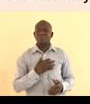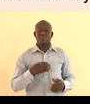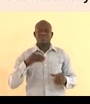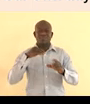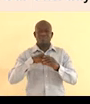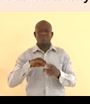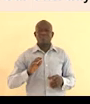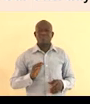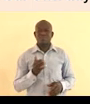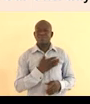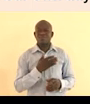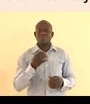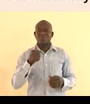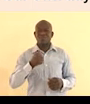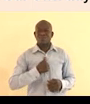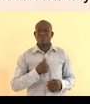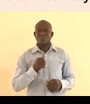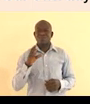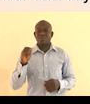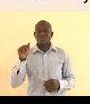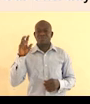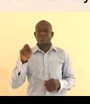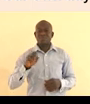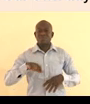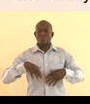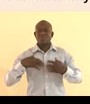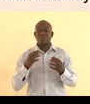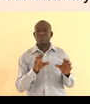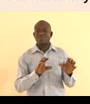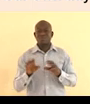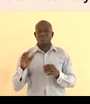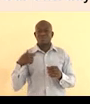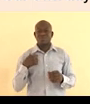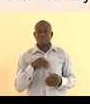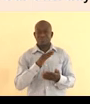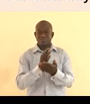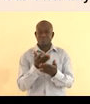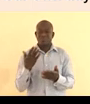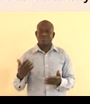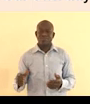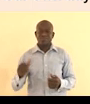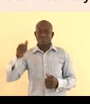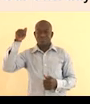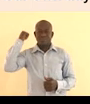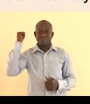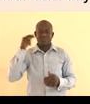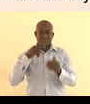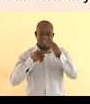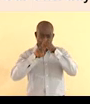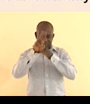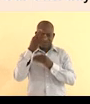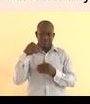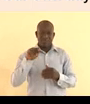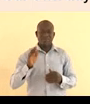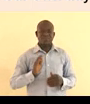And in our own case, how do we sometimes reject the prophets of our own time?